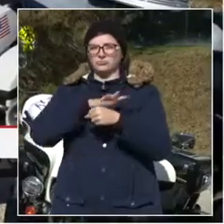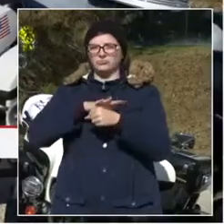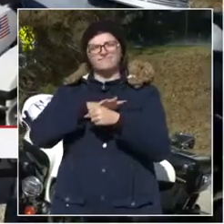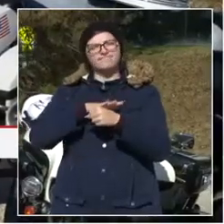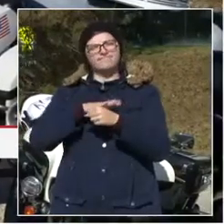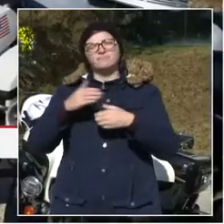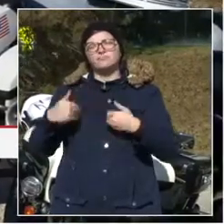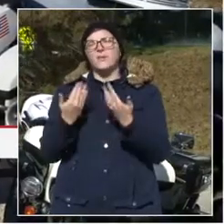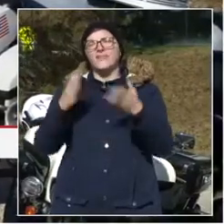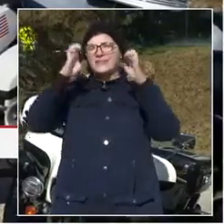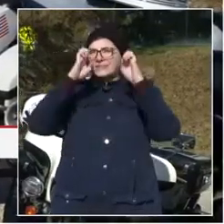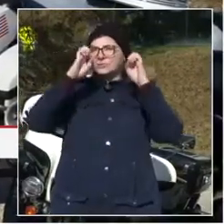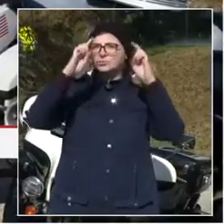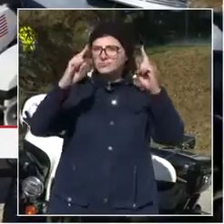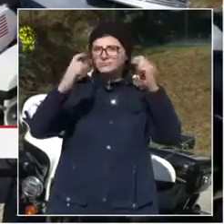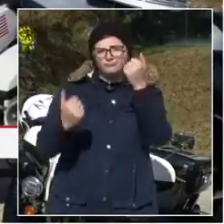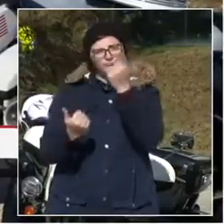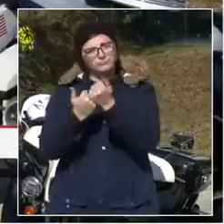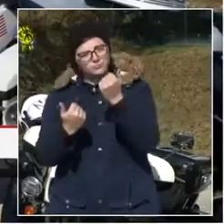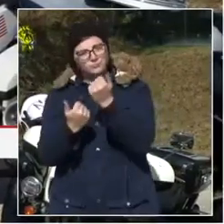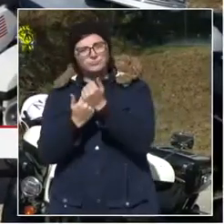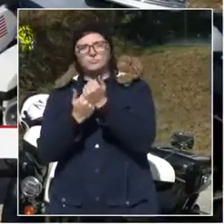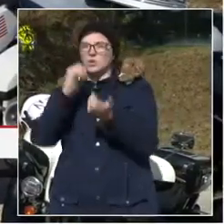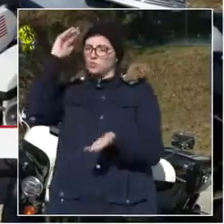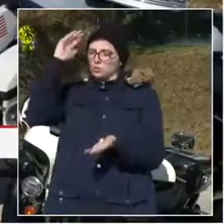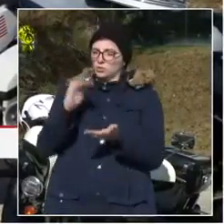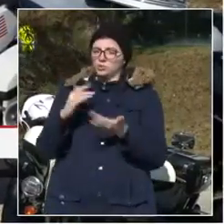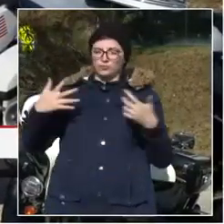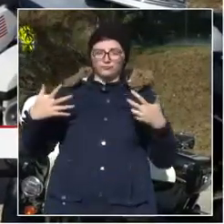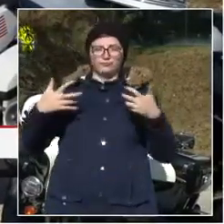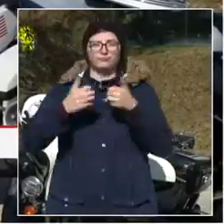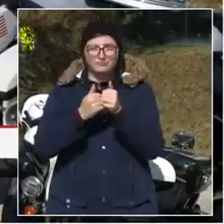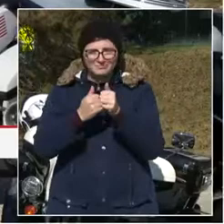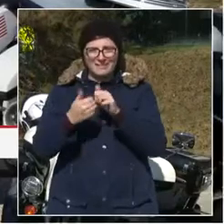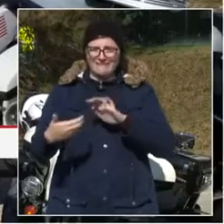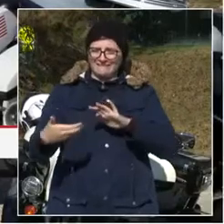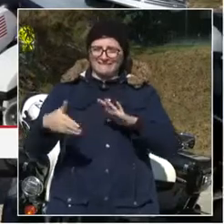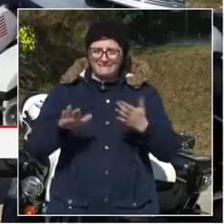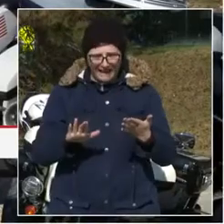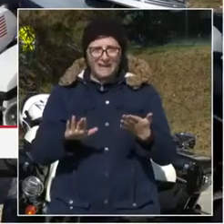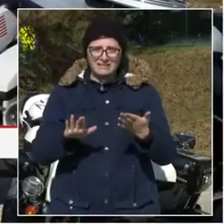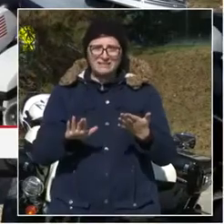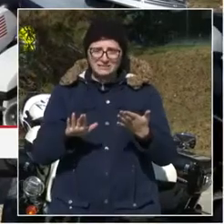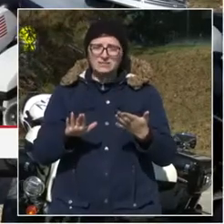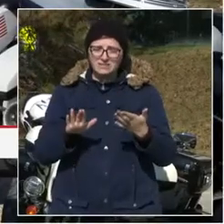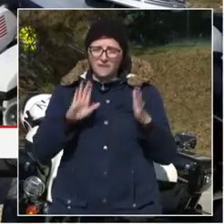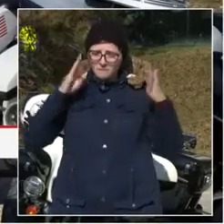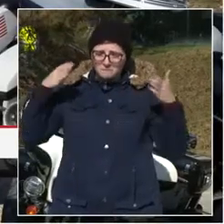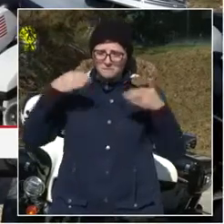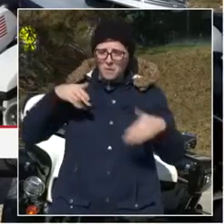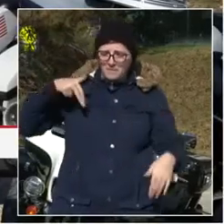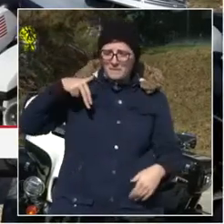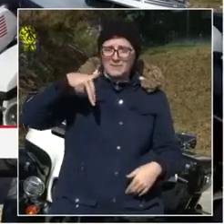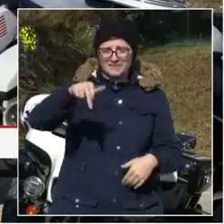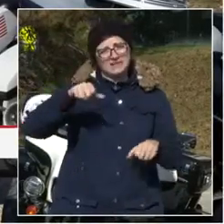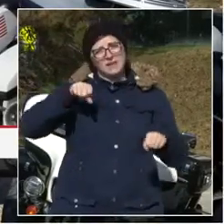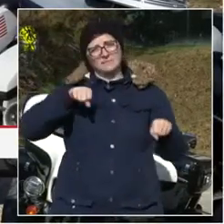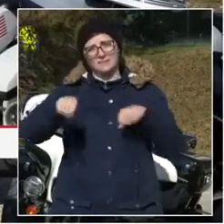enforcement to reduce traffic fatalities, especially those involving pedestrians and cyclists.